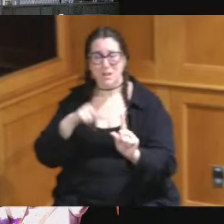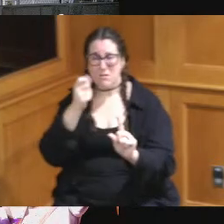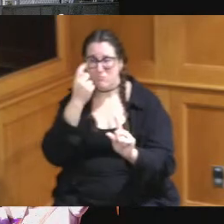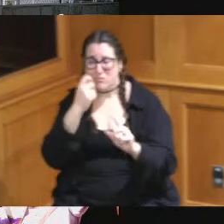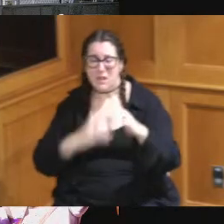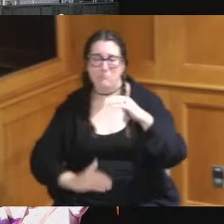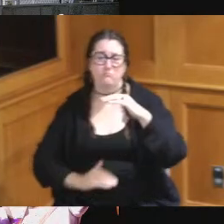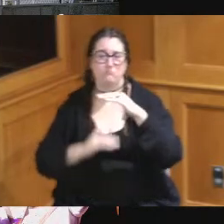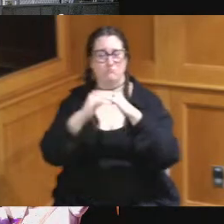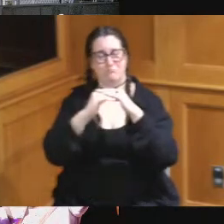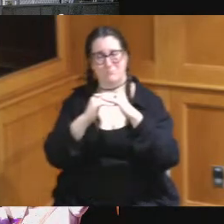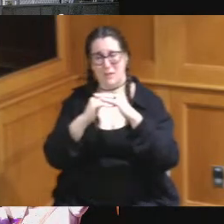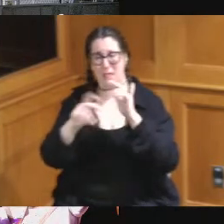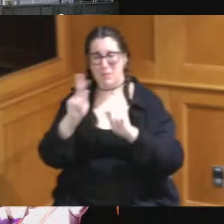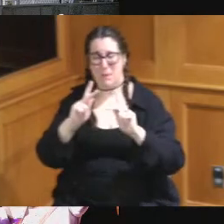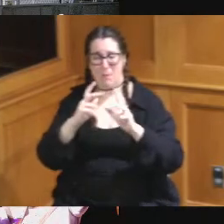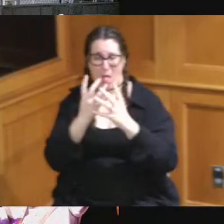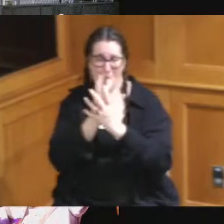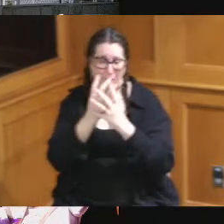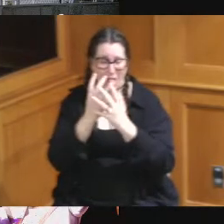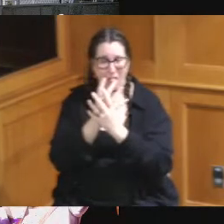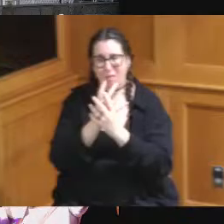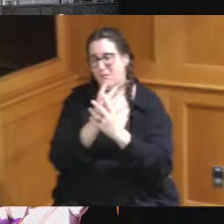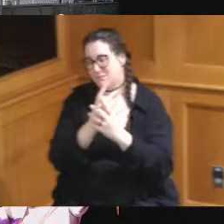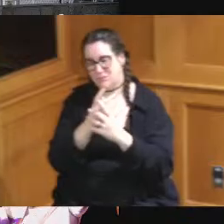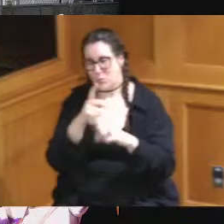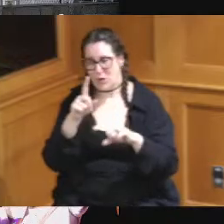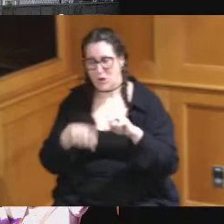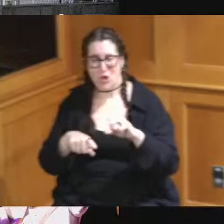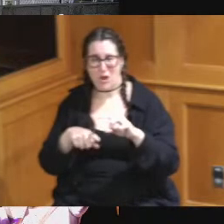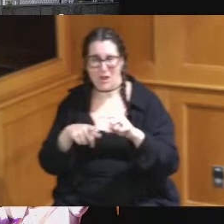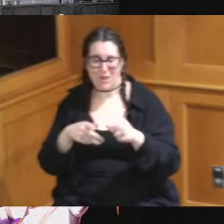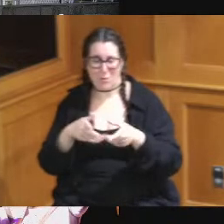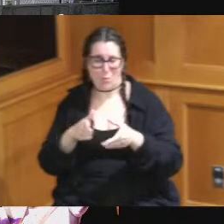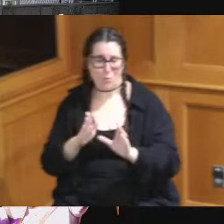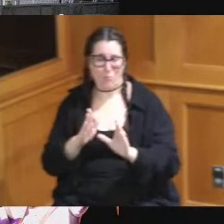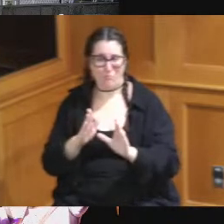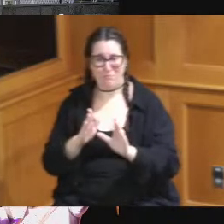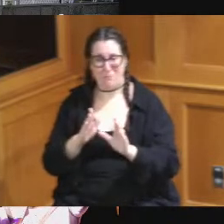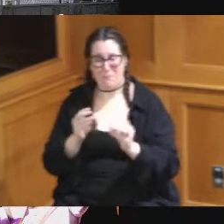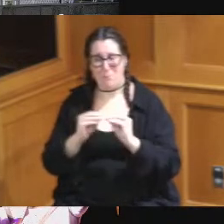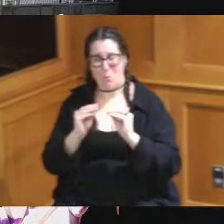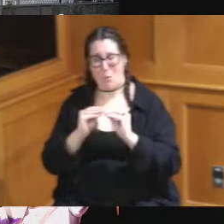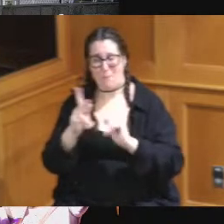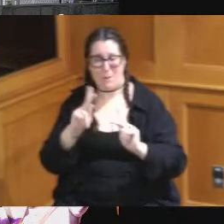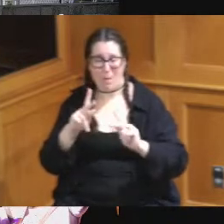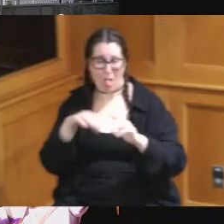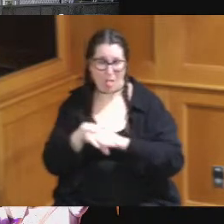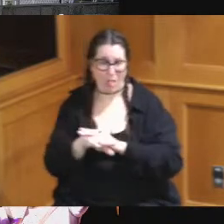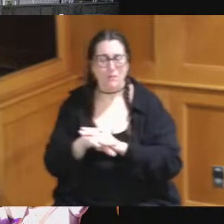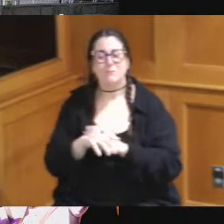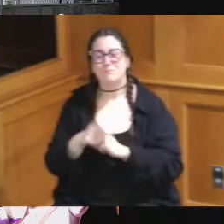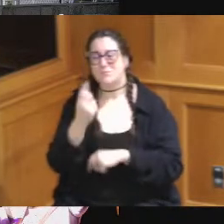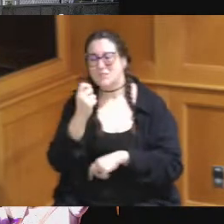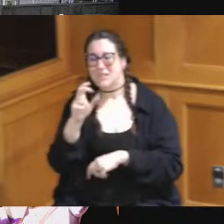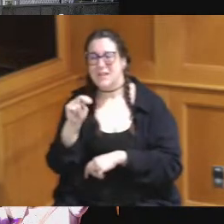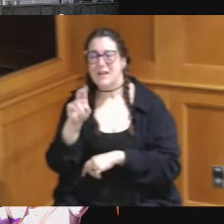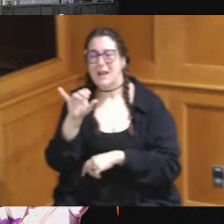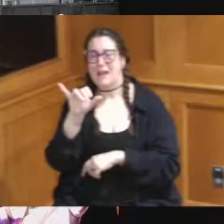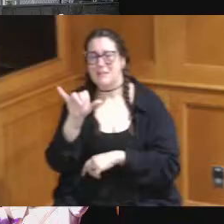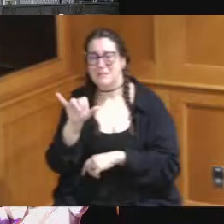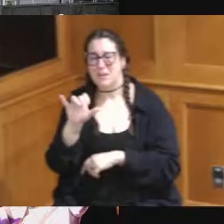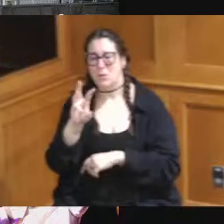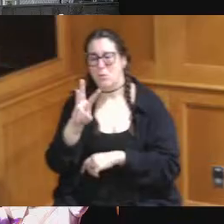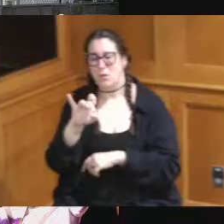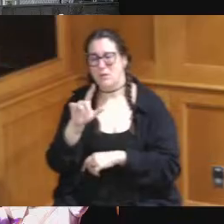capacity again. We honored the late Nancy Wilson, and her son, who never comes